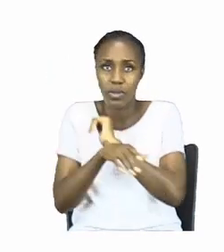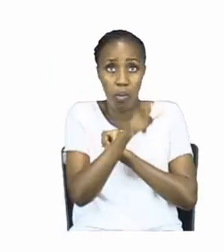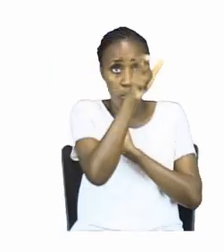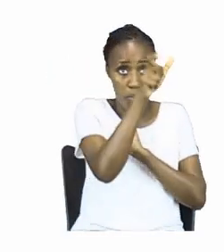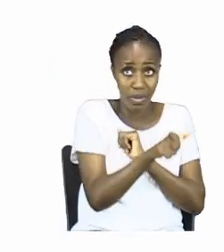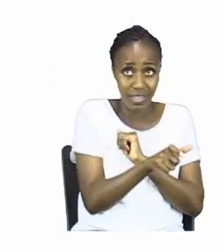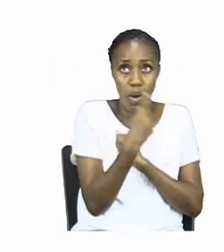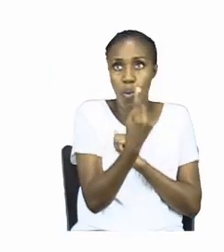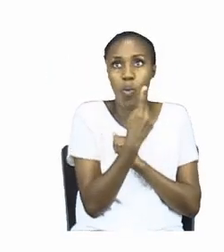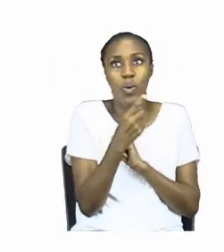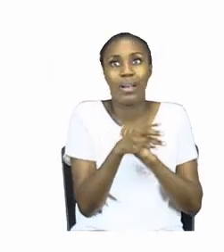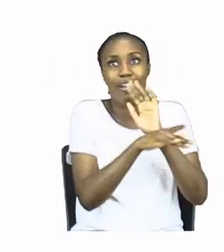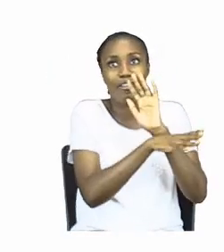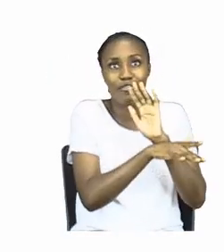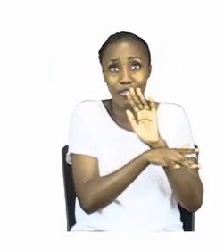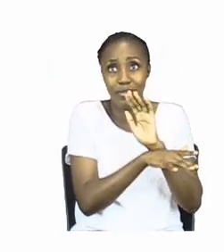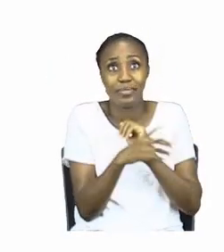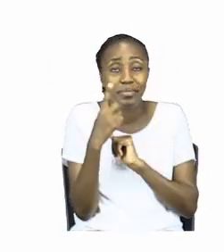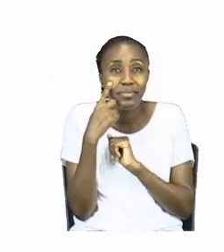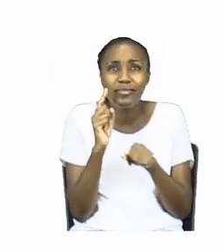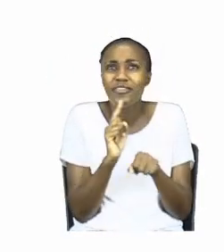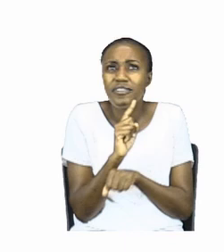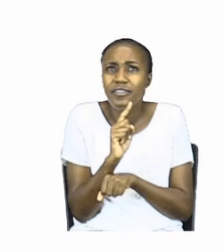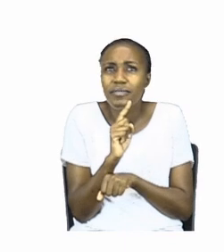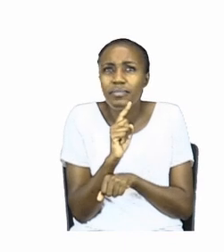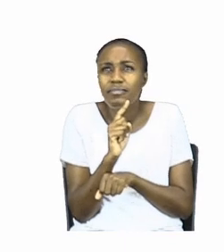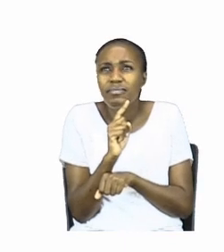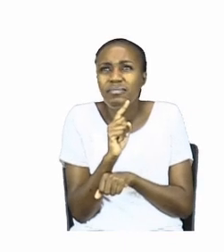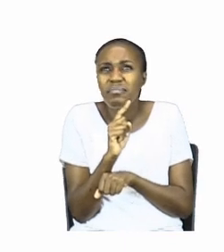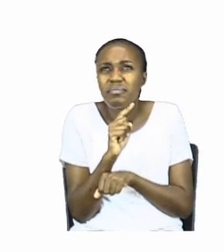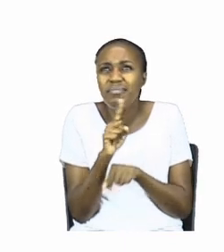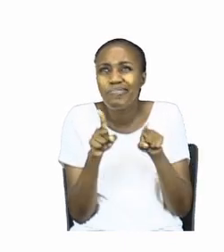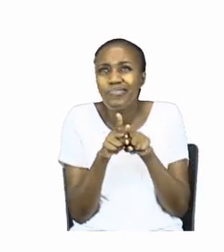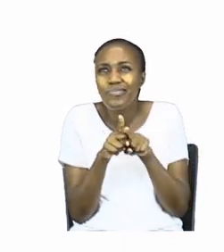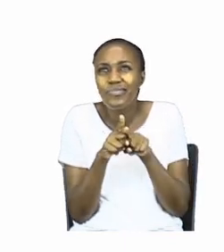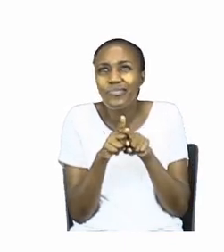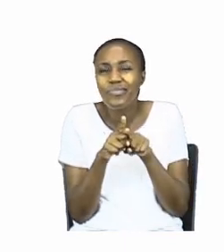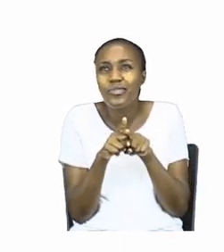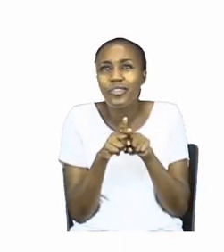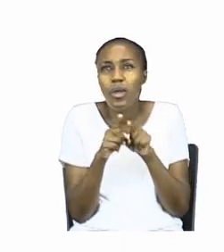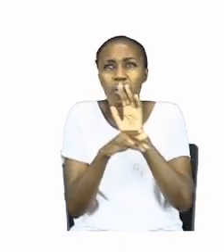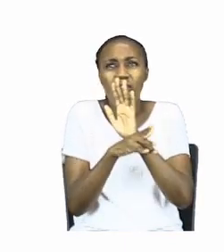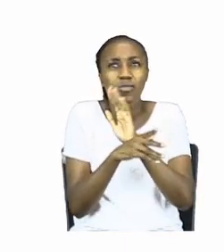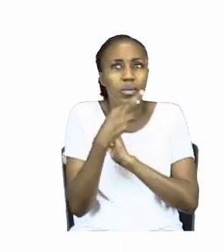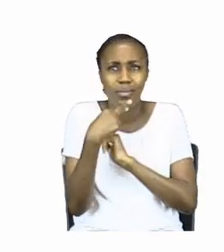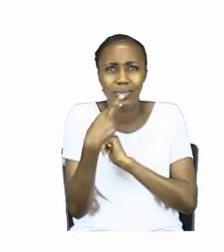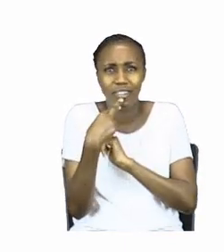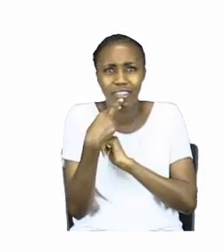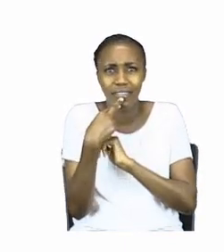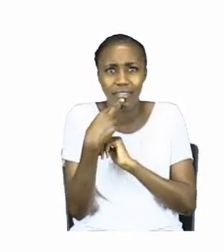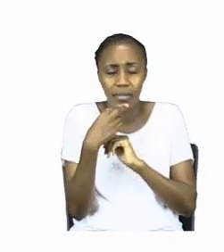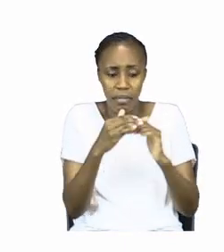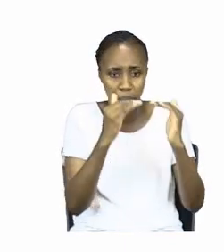see what these fruits look like. The first one looks like cherries. And then we have what